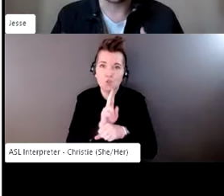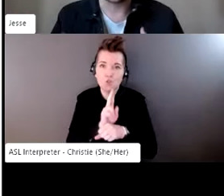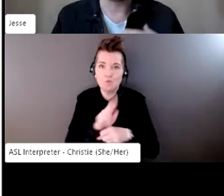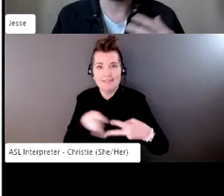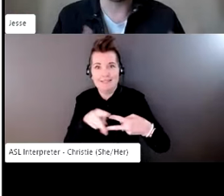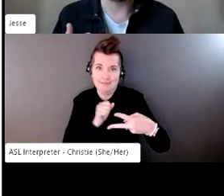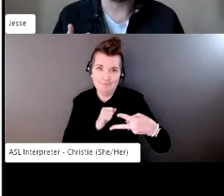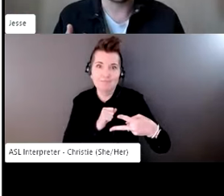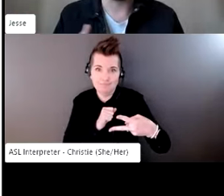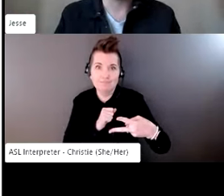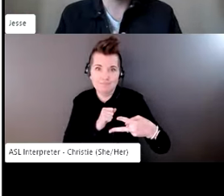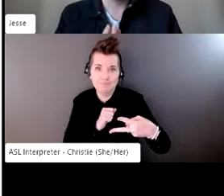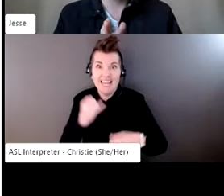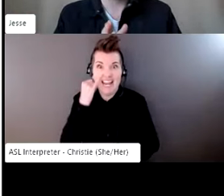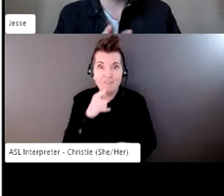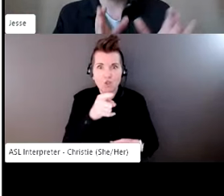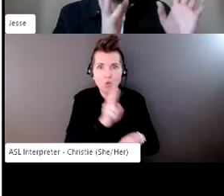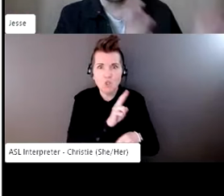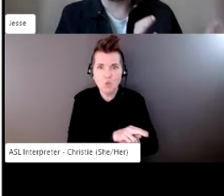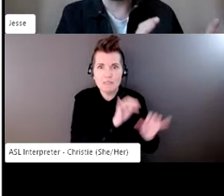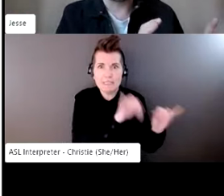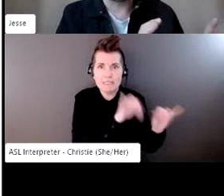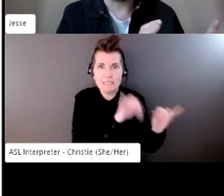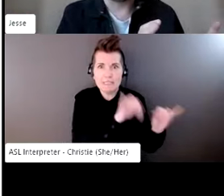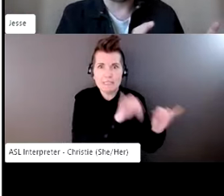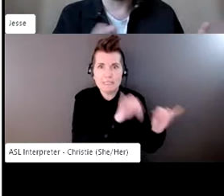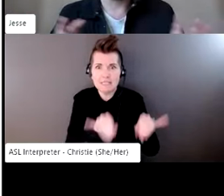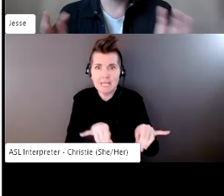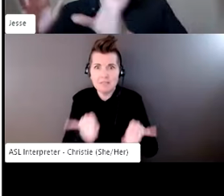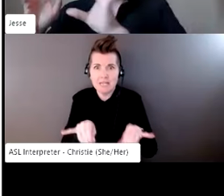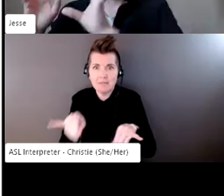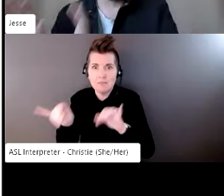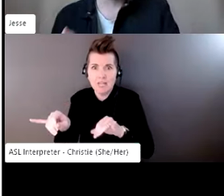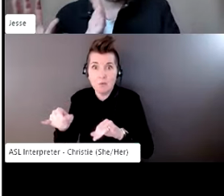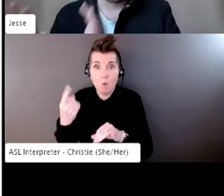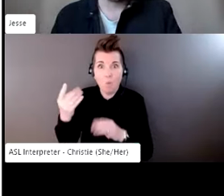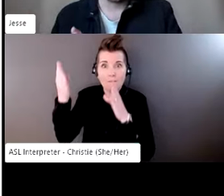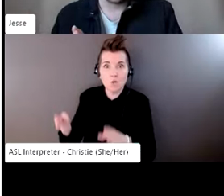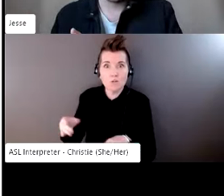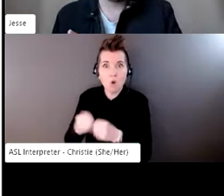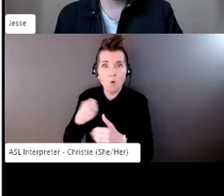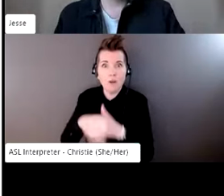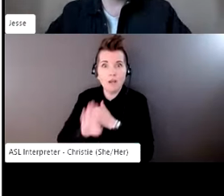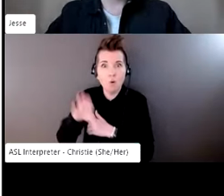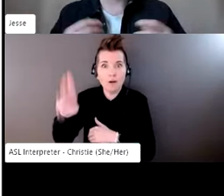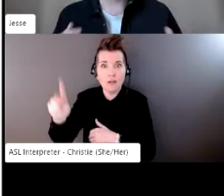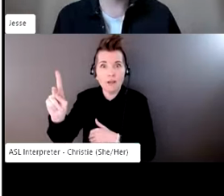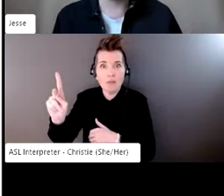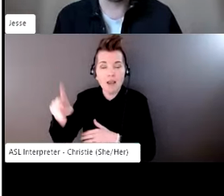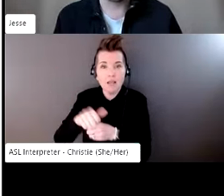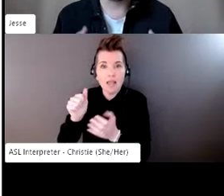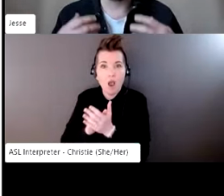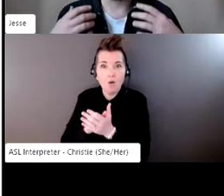same password in lots of places is that if one gets compromised, they all get compromised. So that's